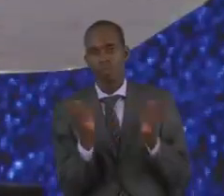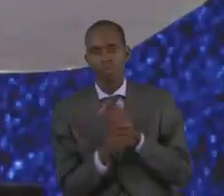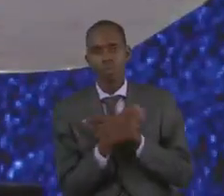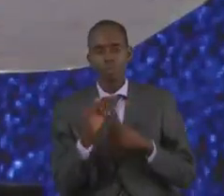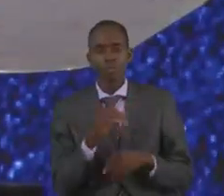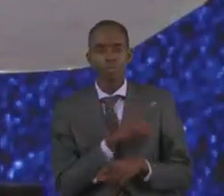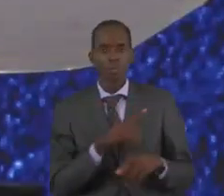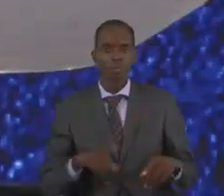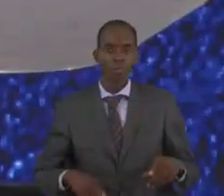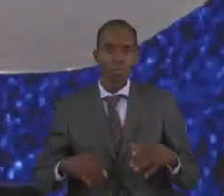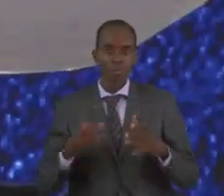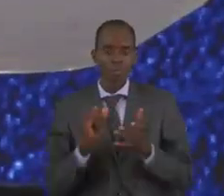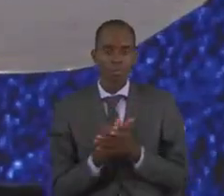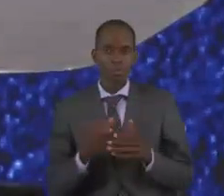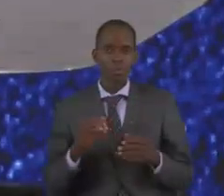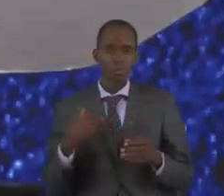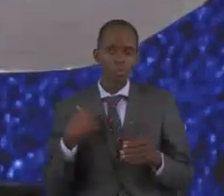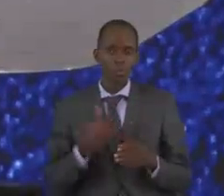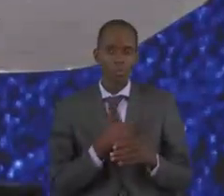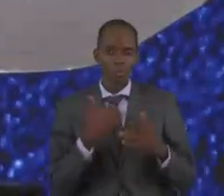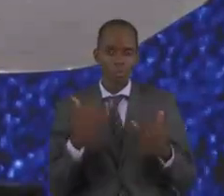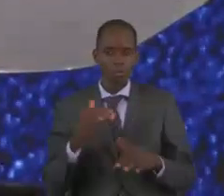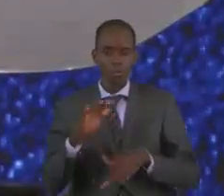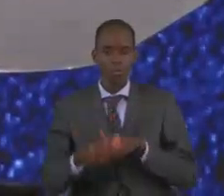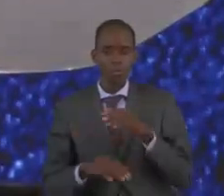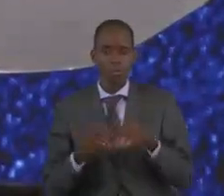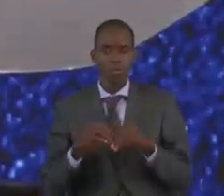we walk in newness of life.